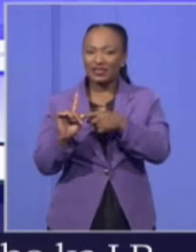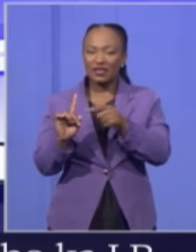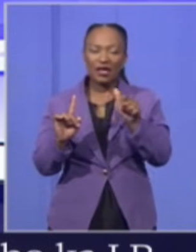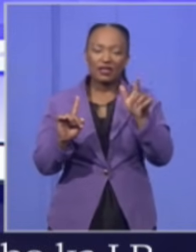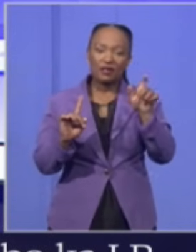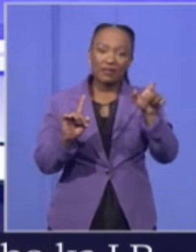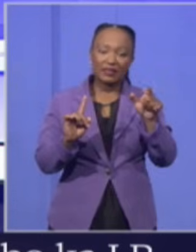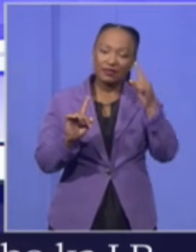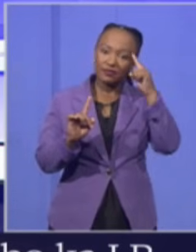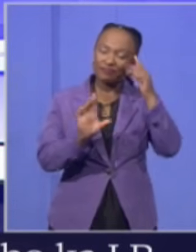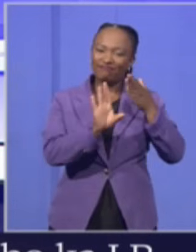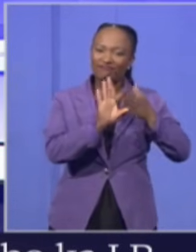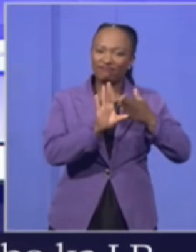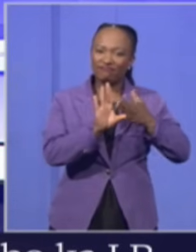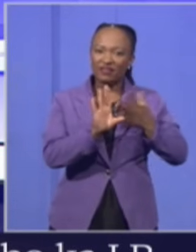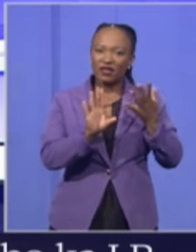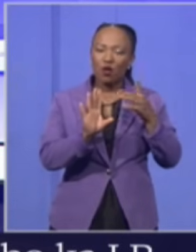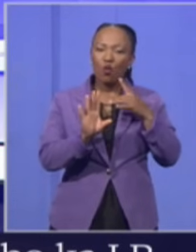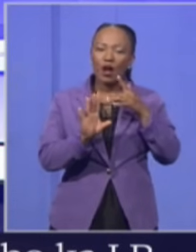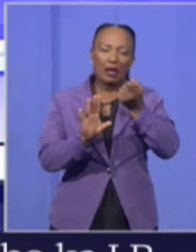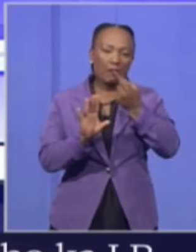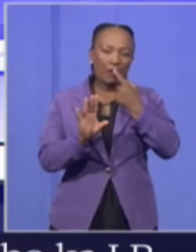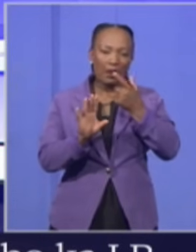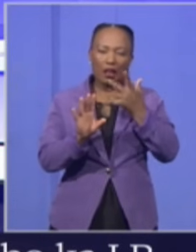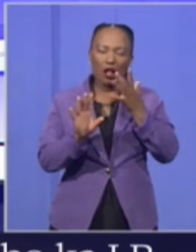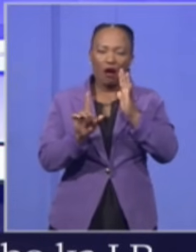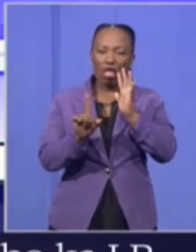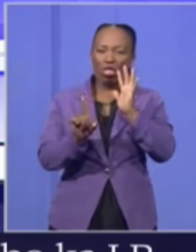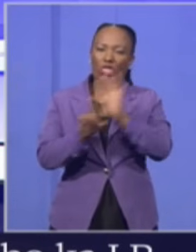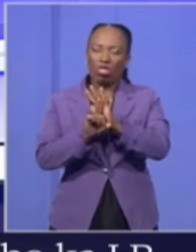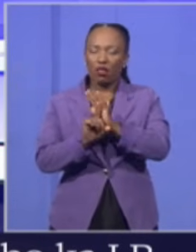monagano yo a bego a tagilwe ke diokobatši mesong ya Mokibelo.